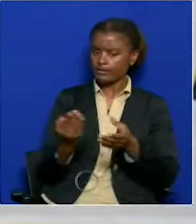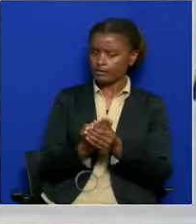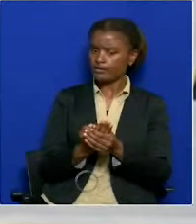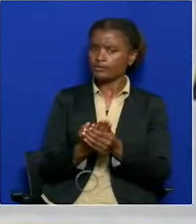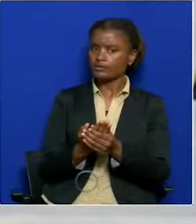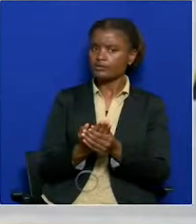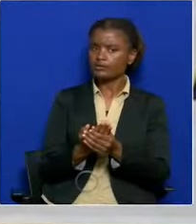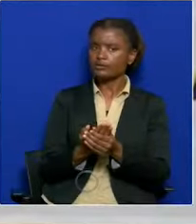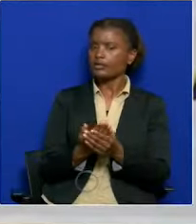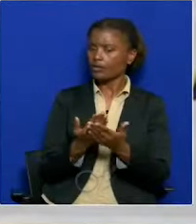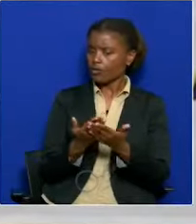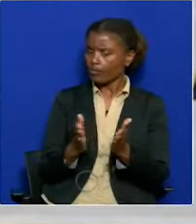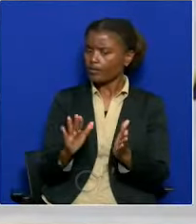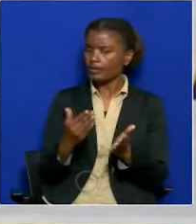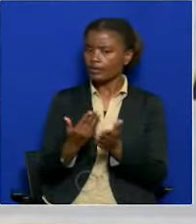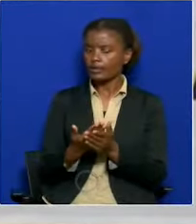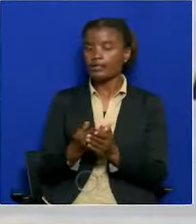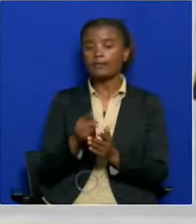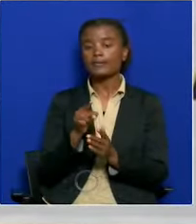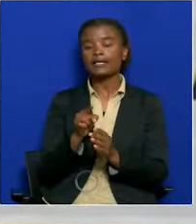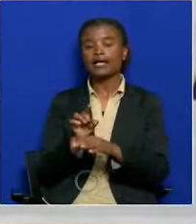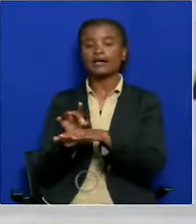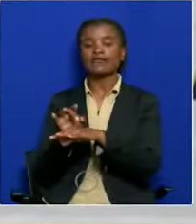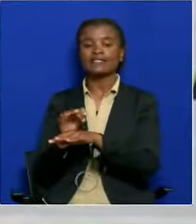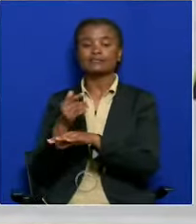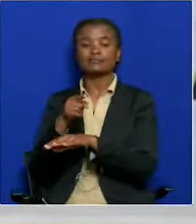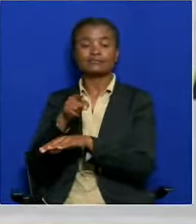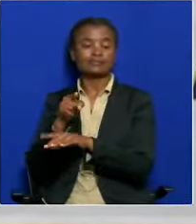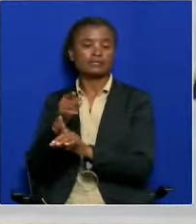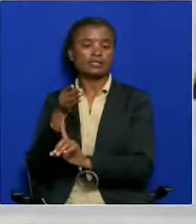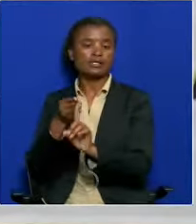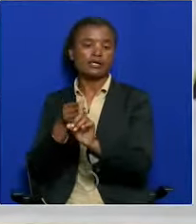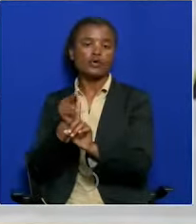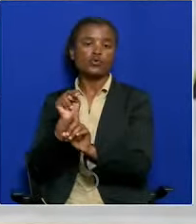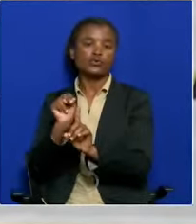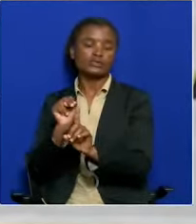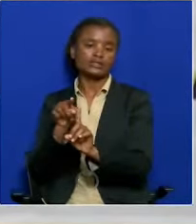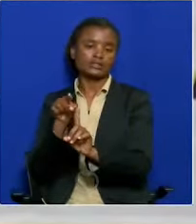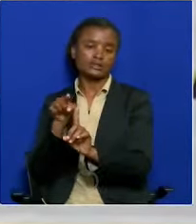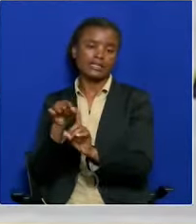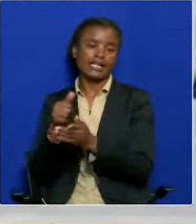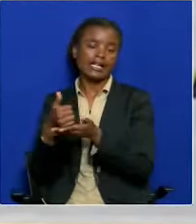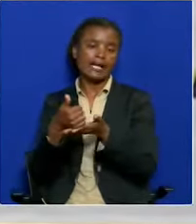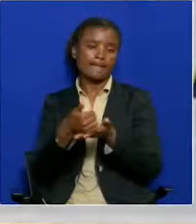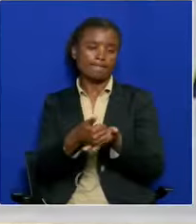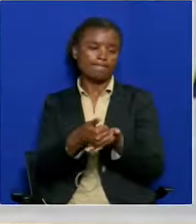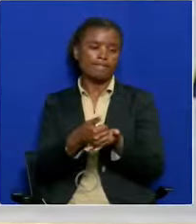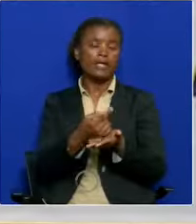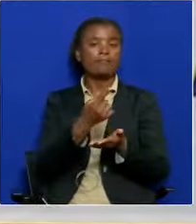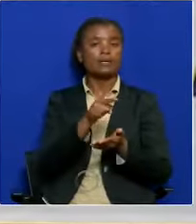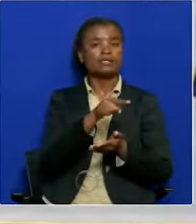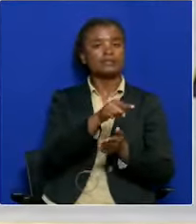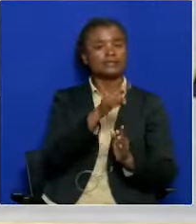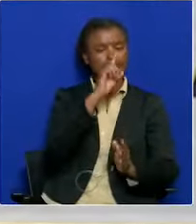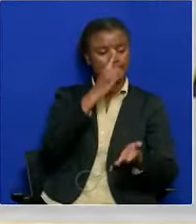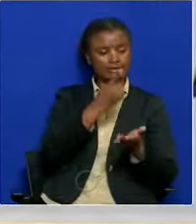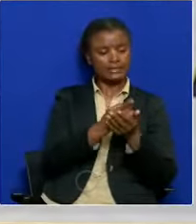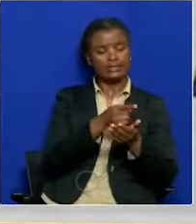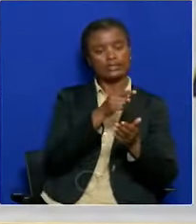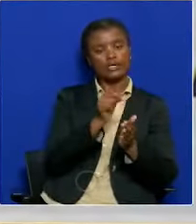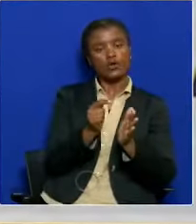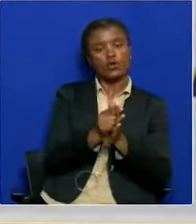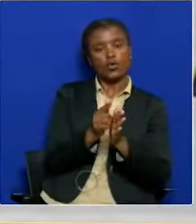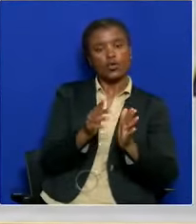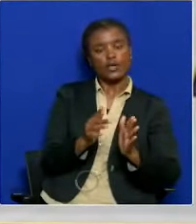to assist. But however, he chose to go it legally, not opening a case. Something else